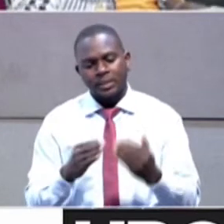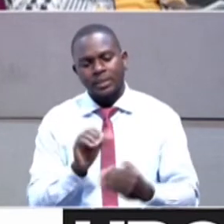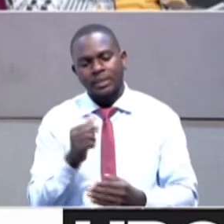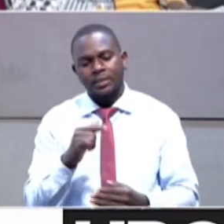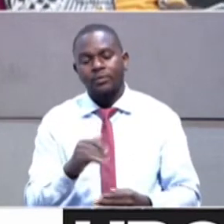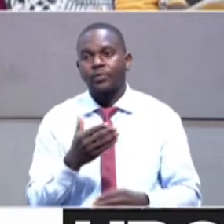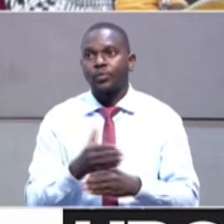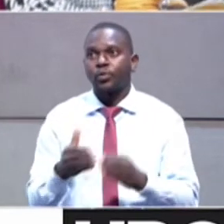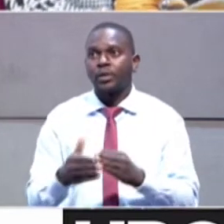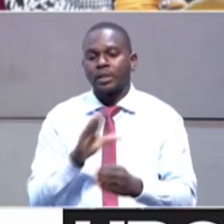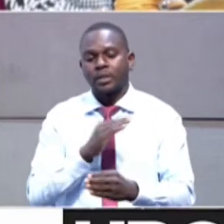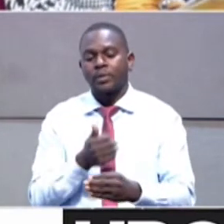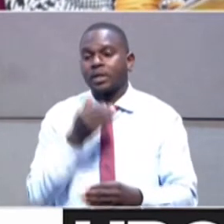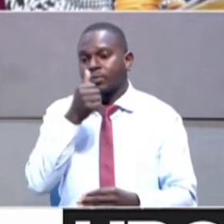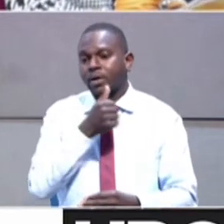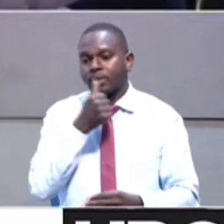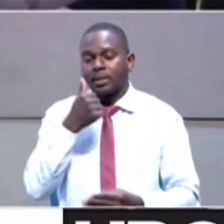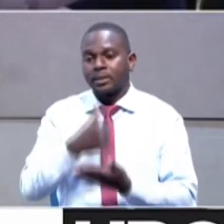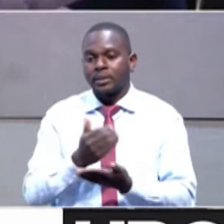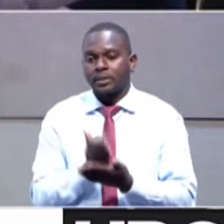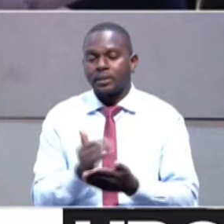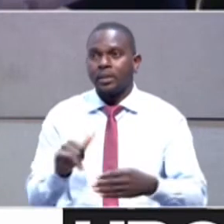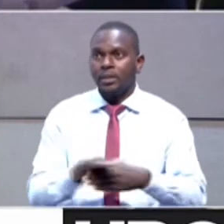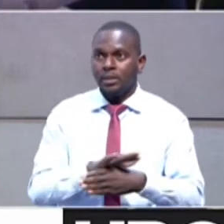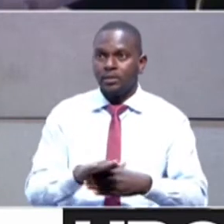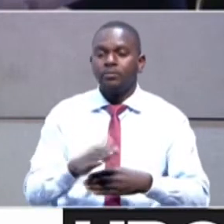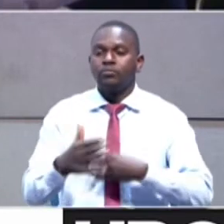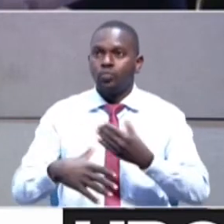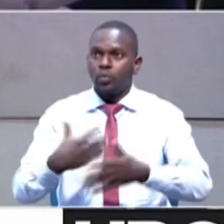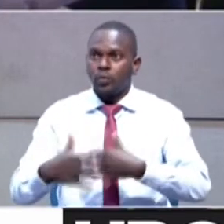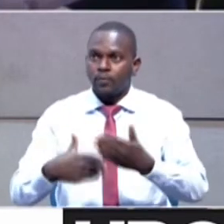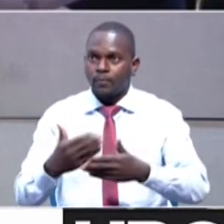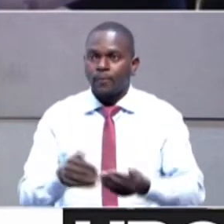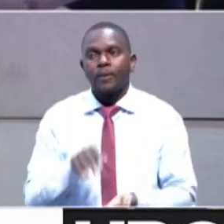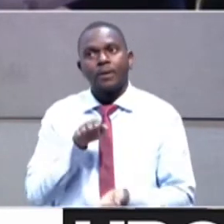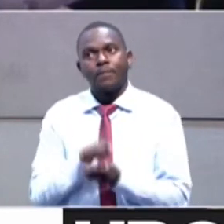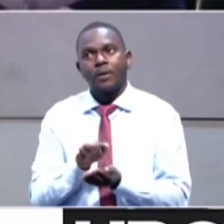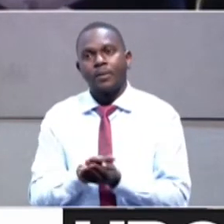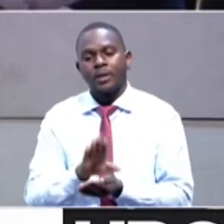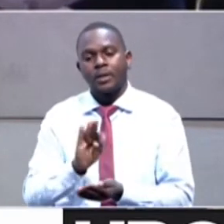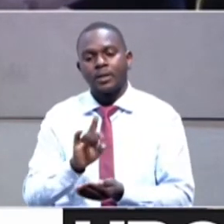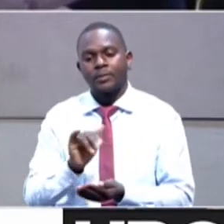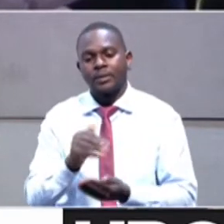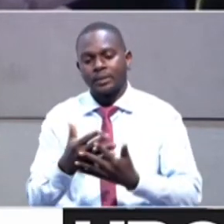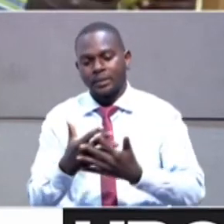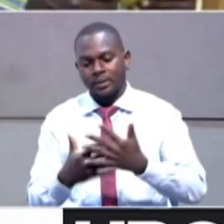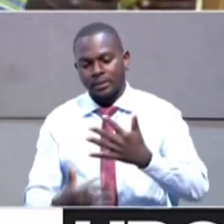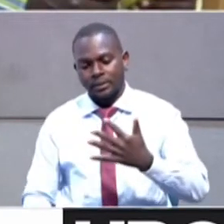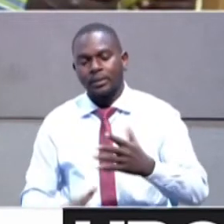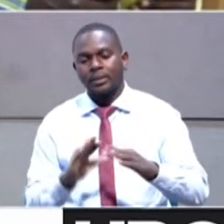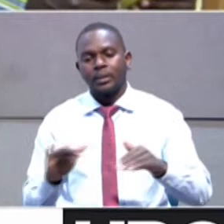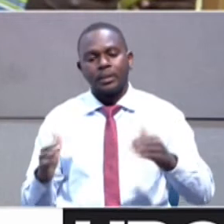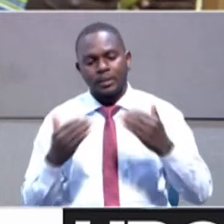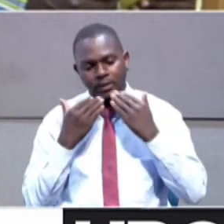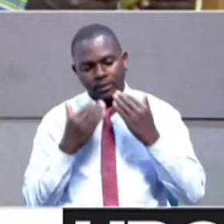building capacity of the private sector in terms of trade, processing, bulking and branding, among others. He